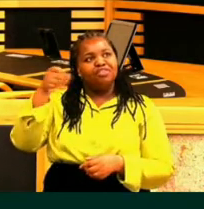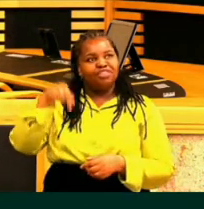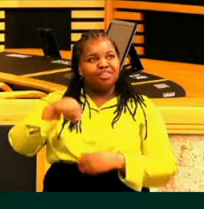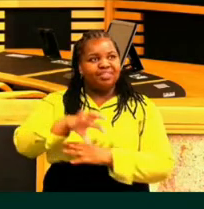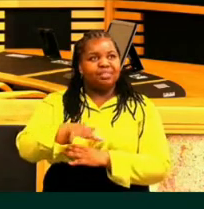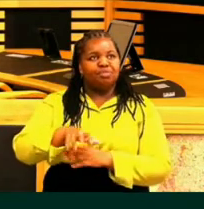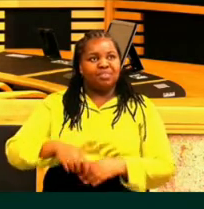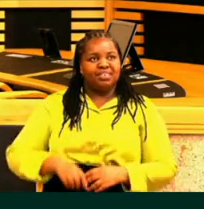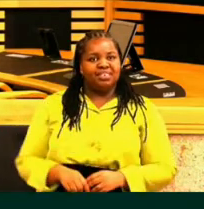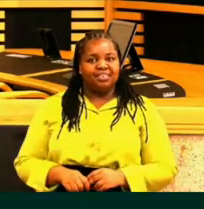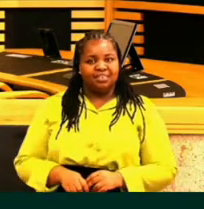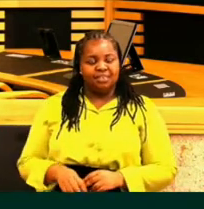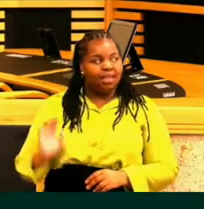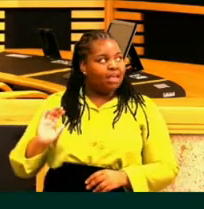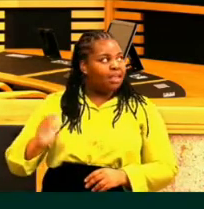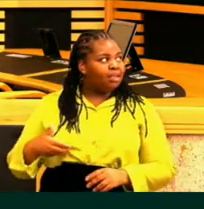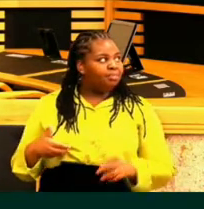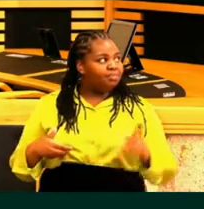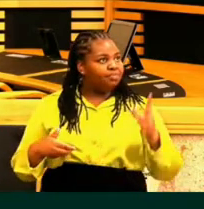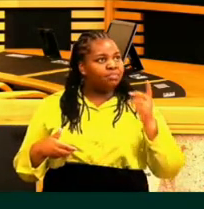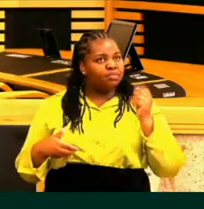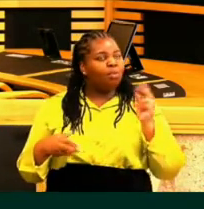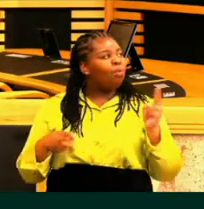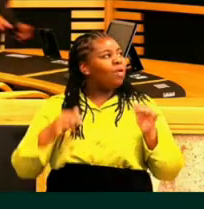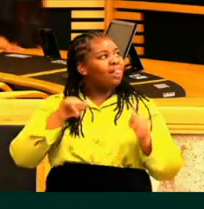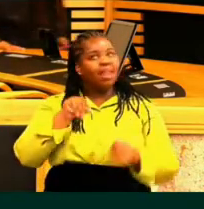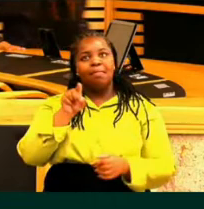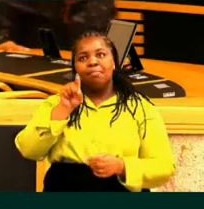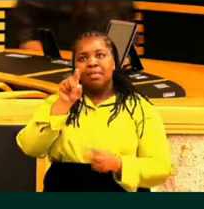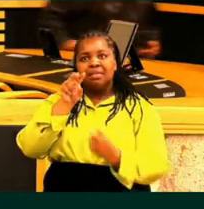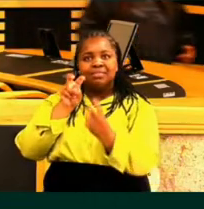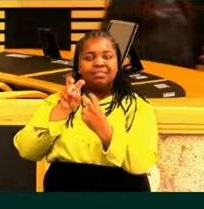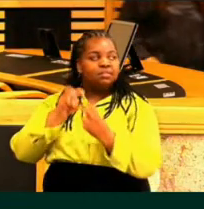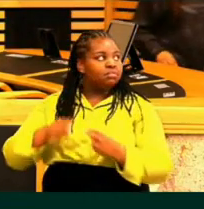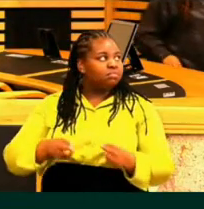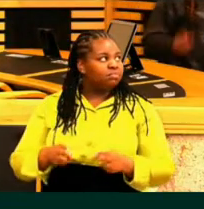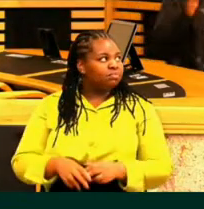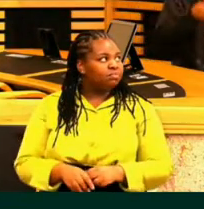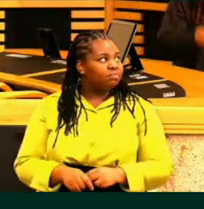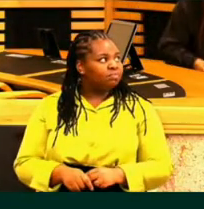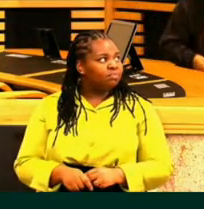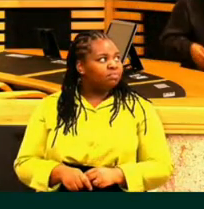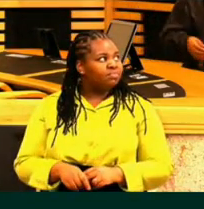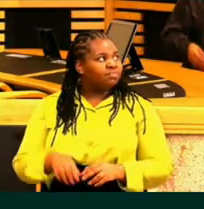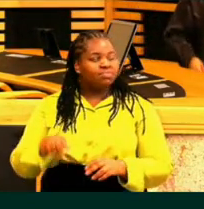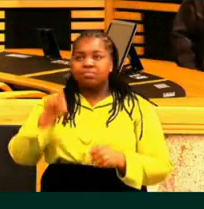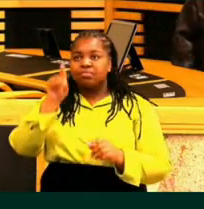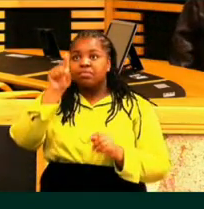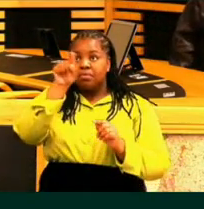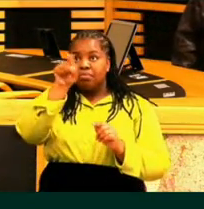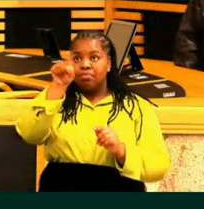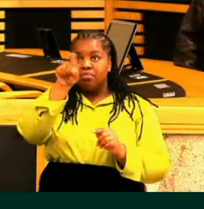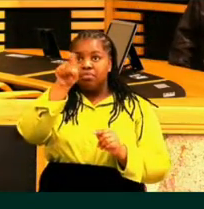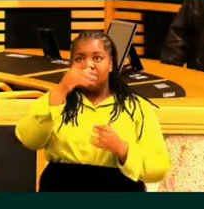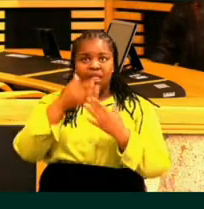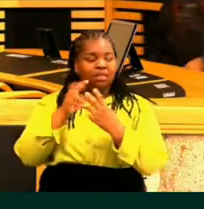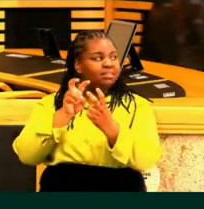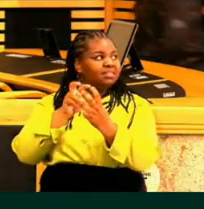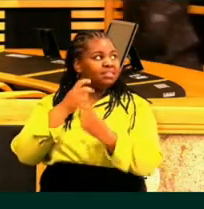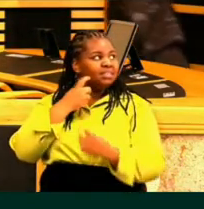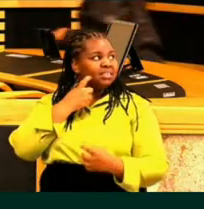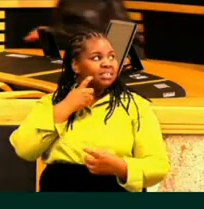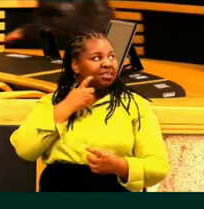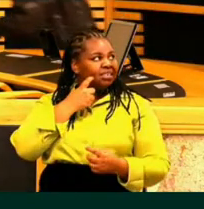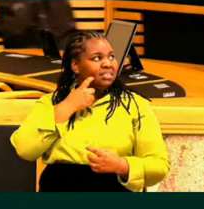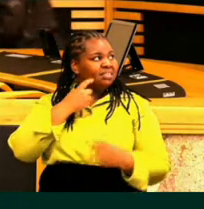province ladies and gentlemen allow me to greet you all this morning it is my pleasure to welcome